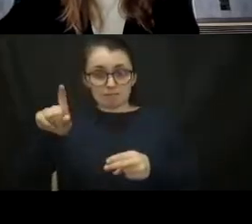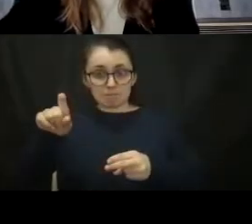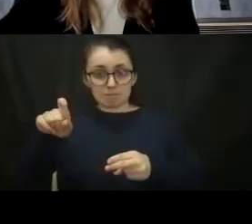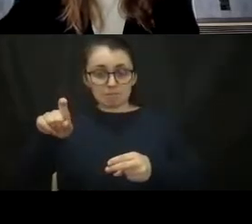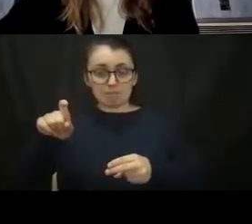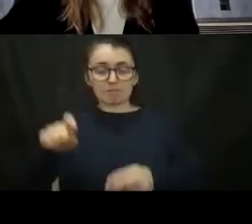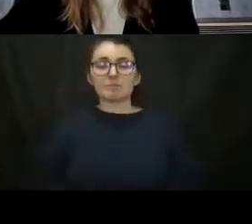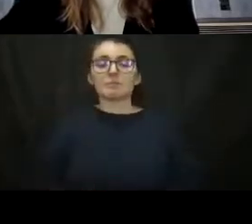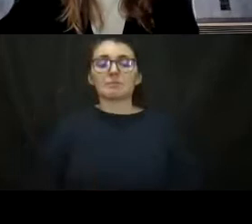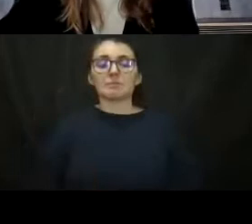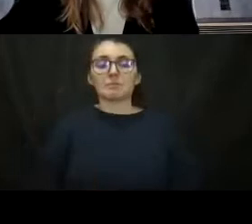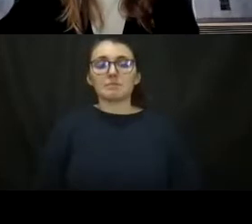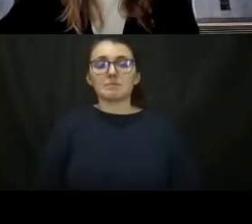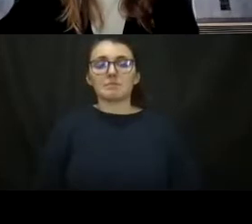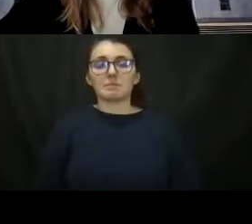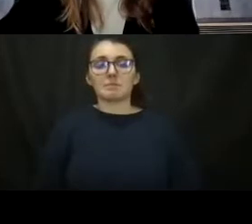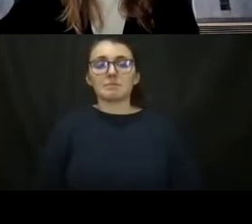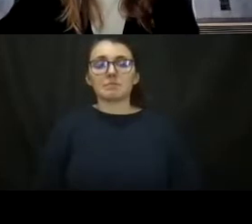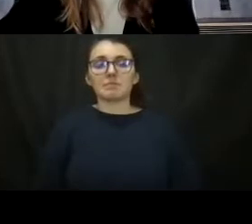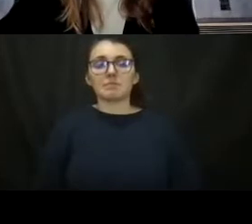get him back? There.